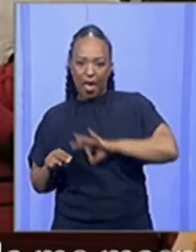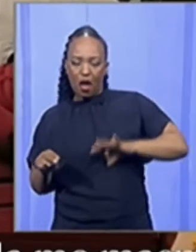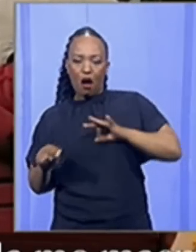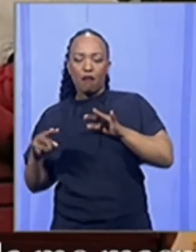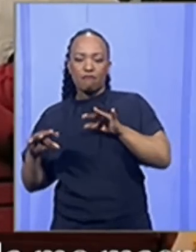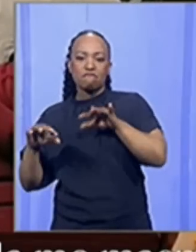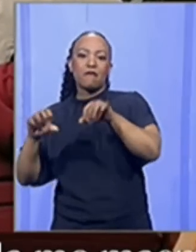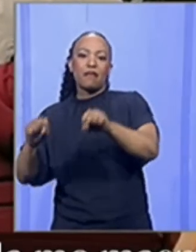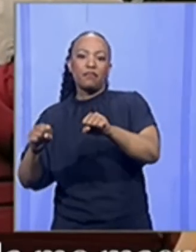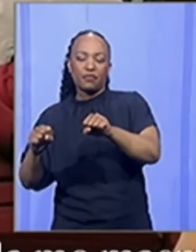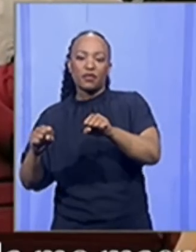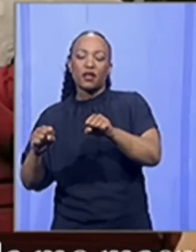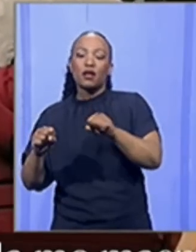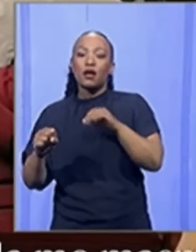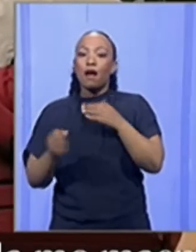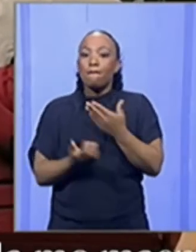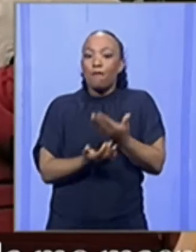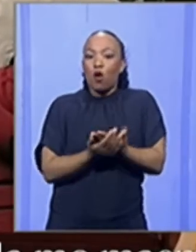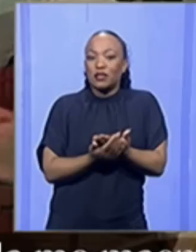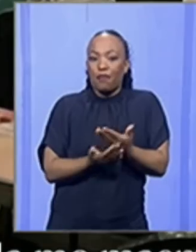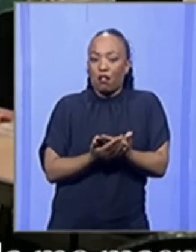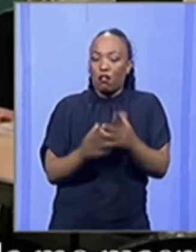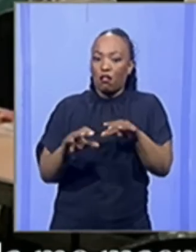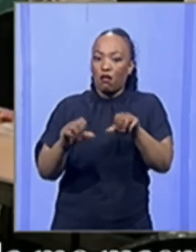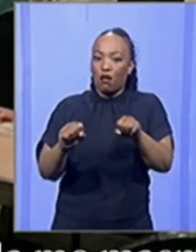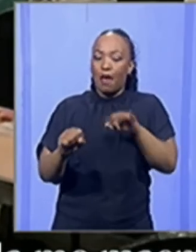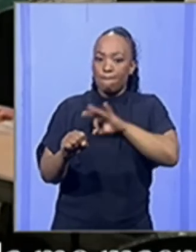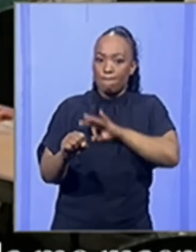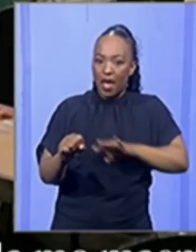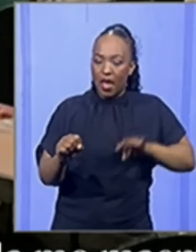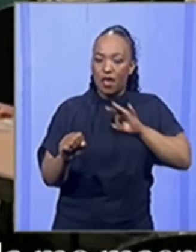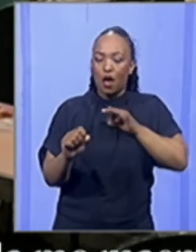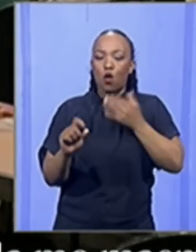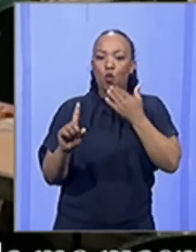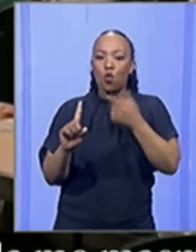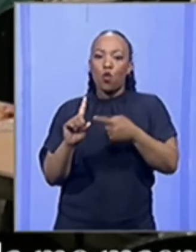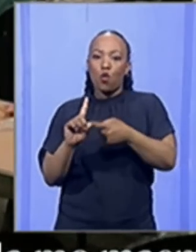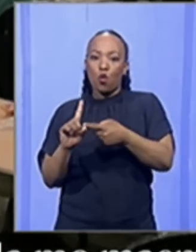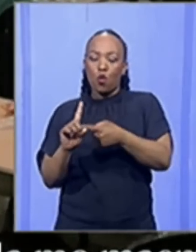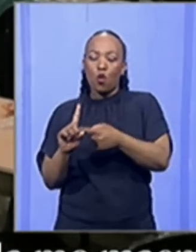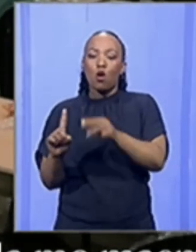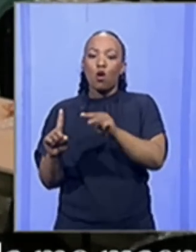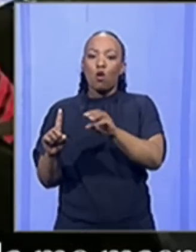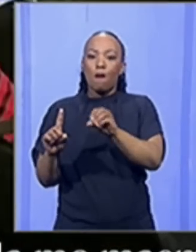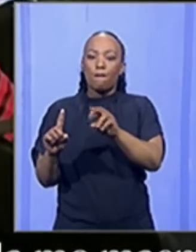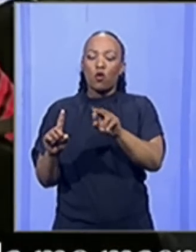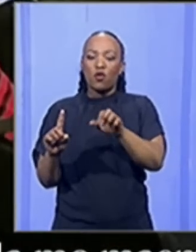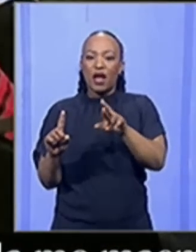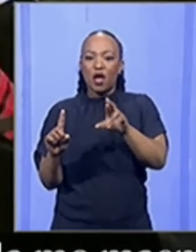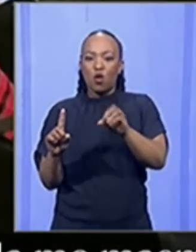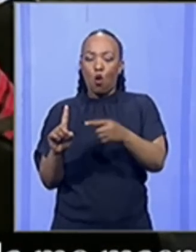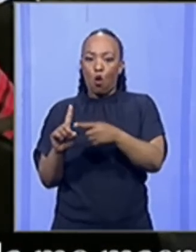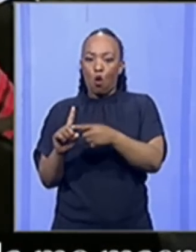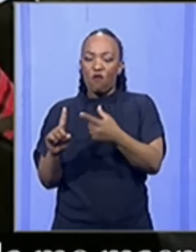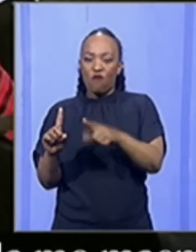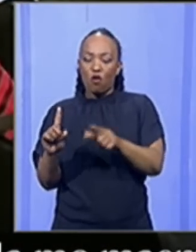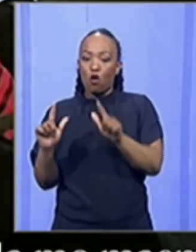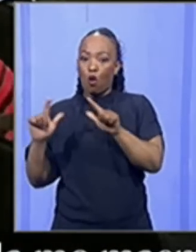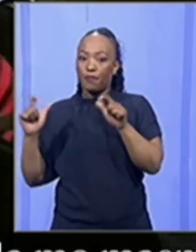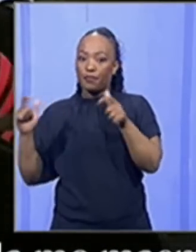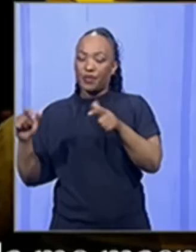se ka dira gore monnasetilo wa lekoko wa Sidika Dada Morero a tswe mo maemong a gagwe a botokololo jwa komiti ya meyara